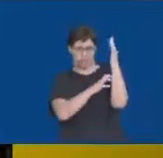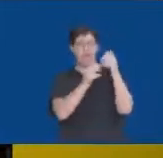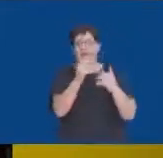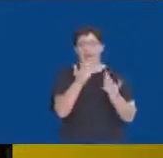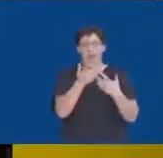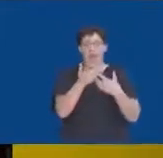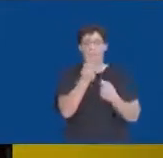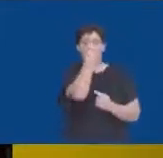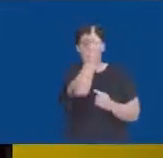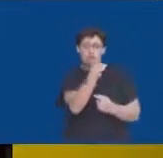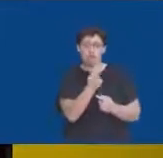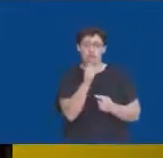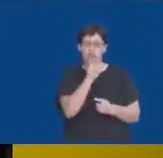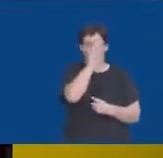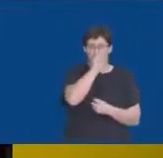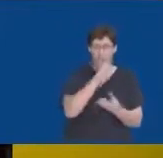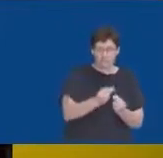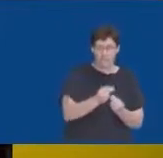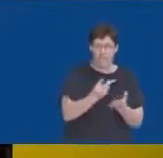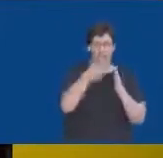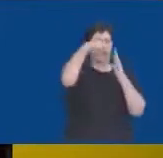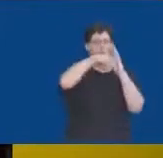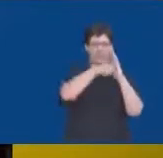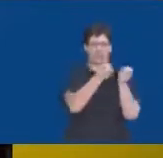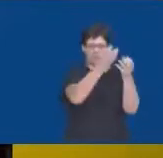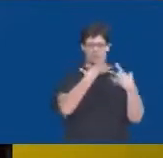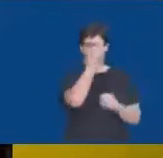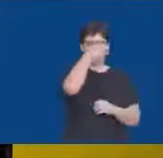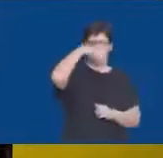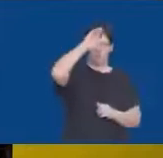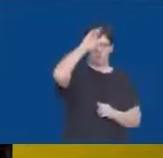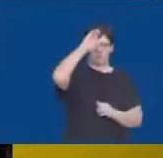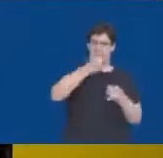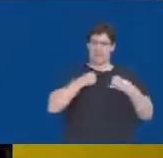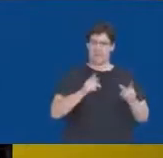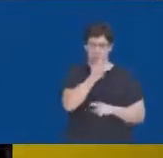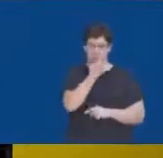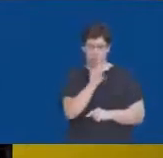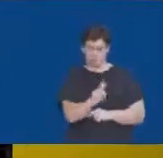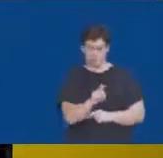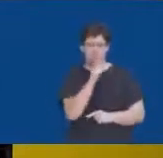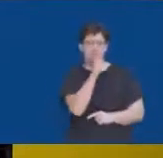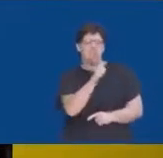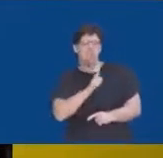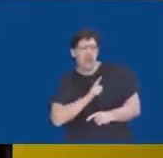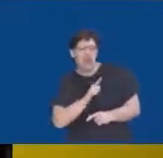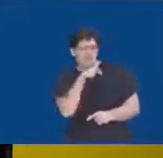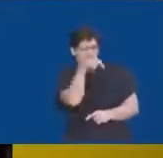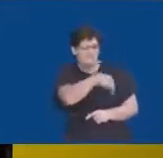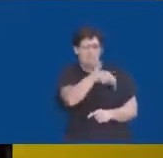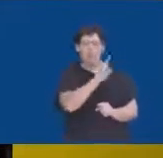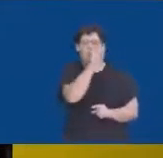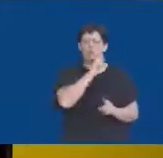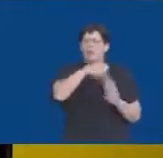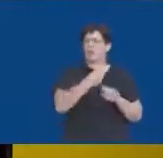have is going to present the context to you. So there's going to be a paragraph at the beginning of the question that tells you what the question is all